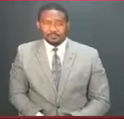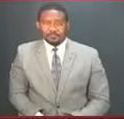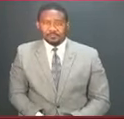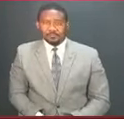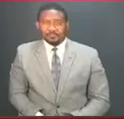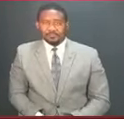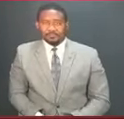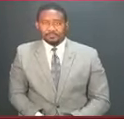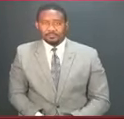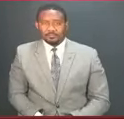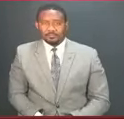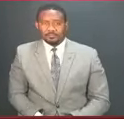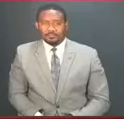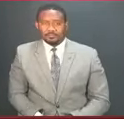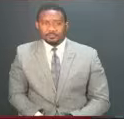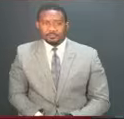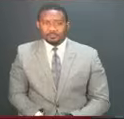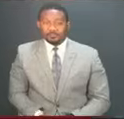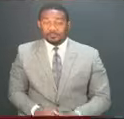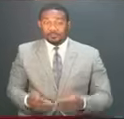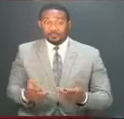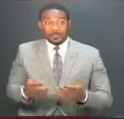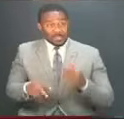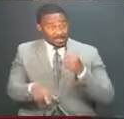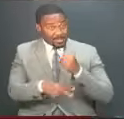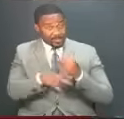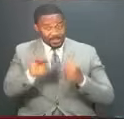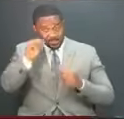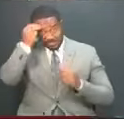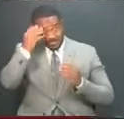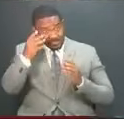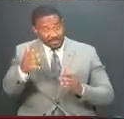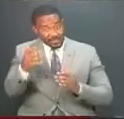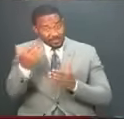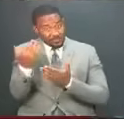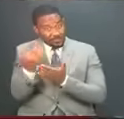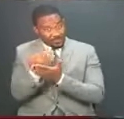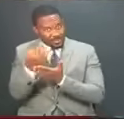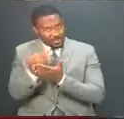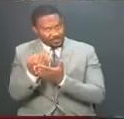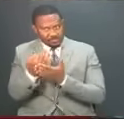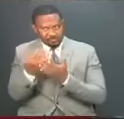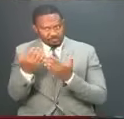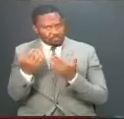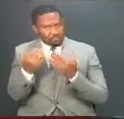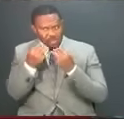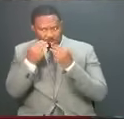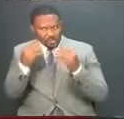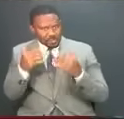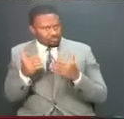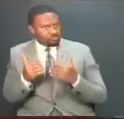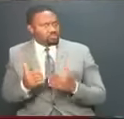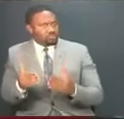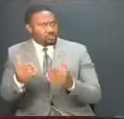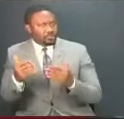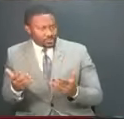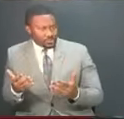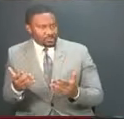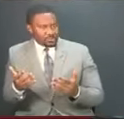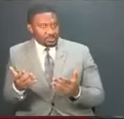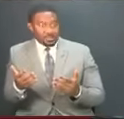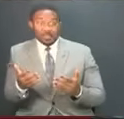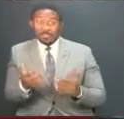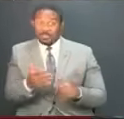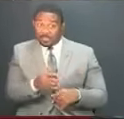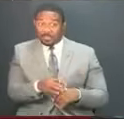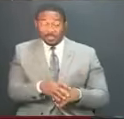Mr. Speaker, the Deputy Minister for Finance moved the motion so that the chairman of Finance Committee